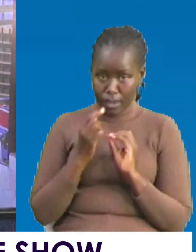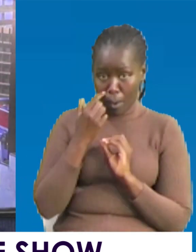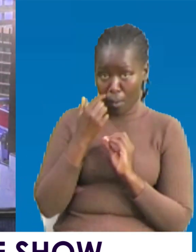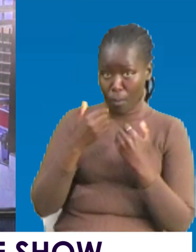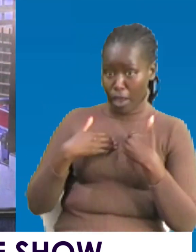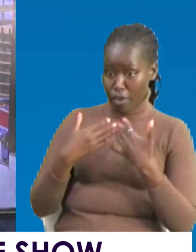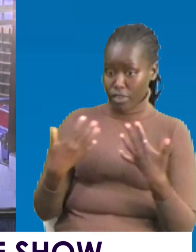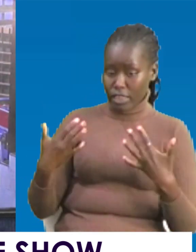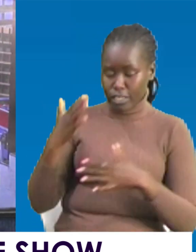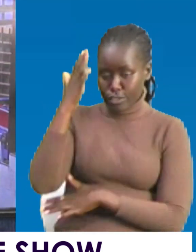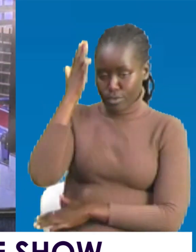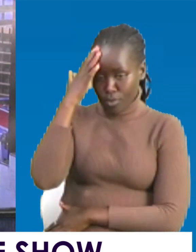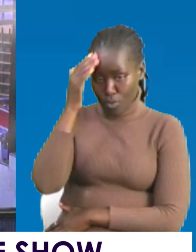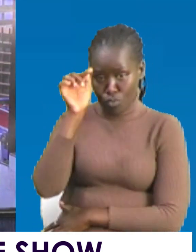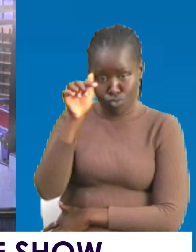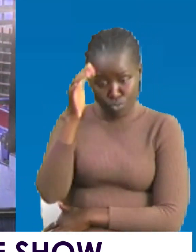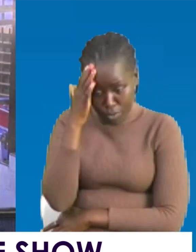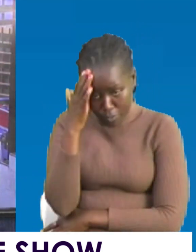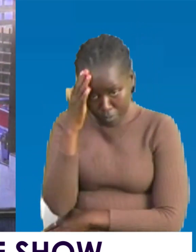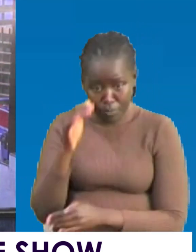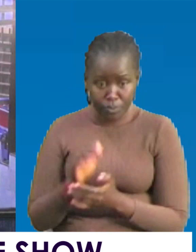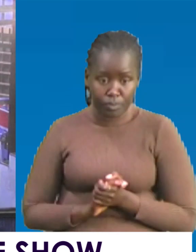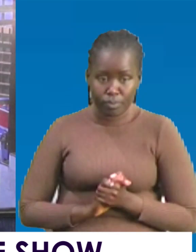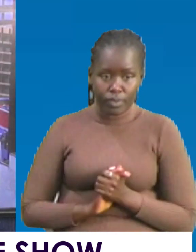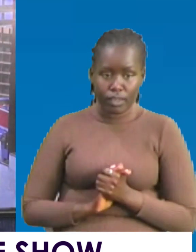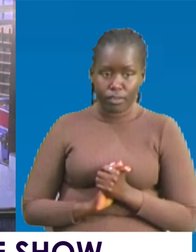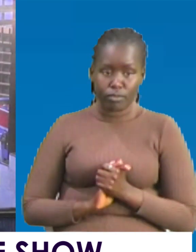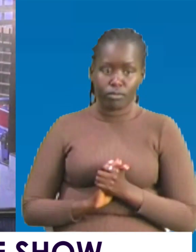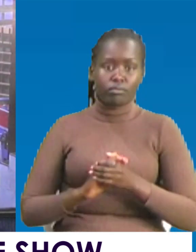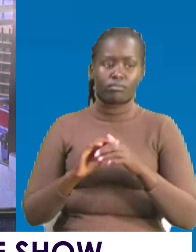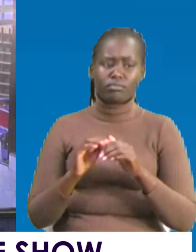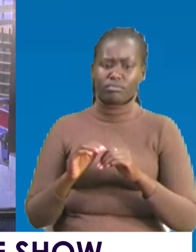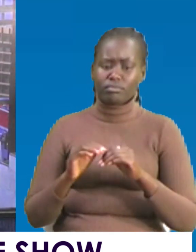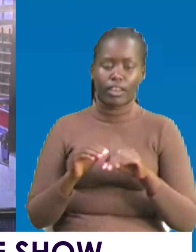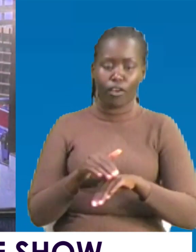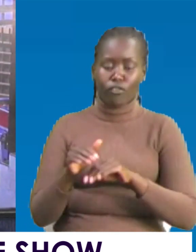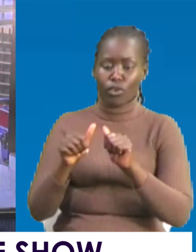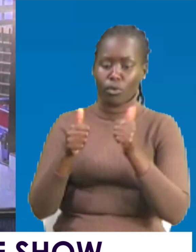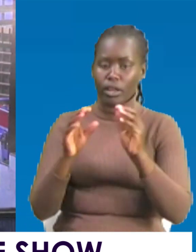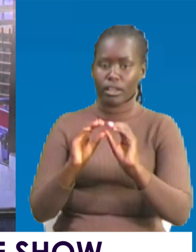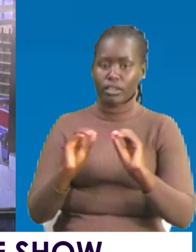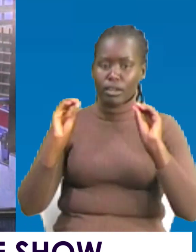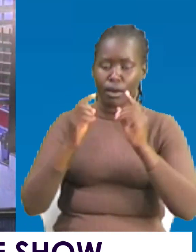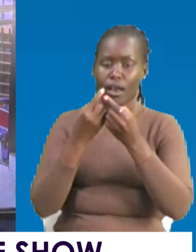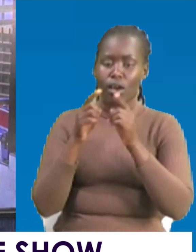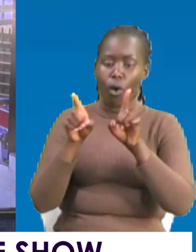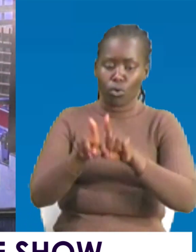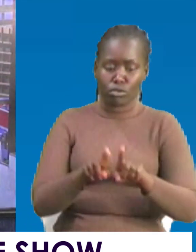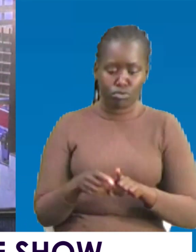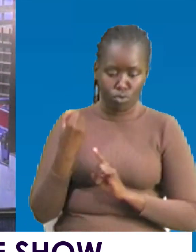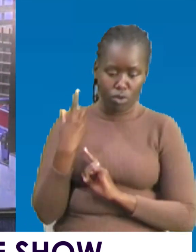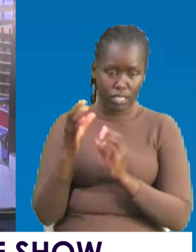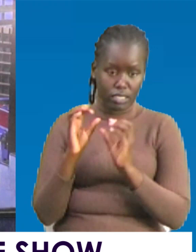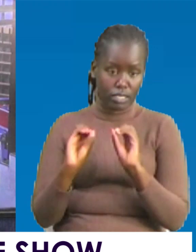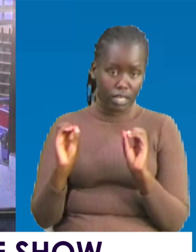are things that you know it. You know it. It doesn't augur well with you. You don't even understand it. By the way,